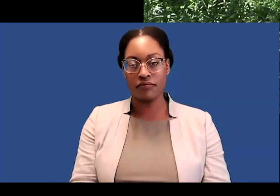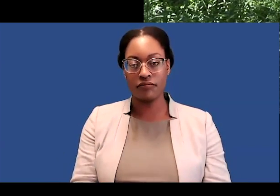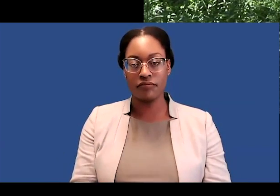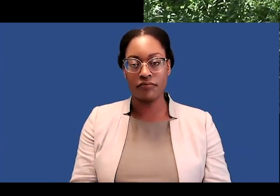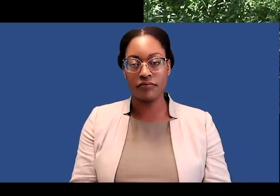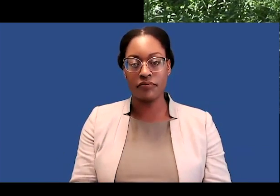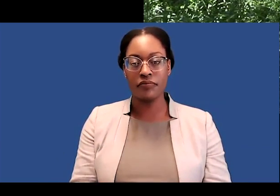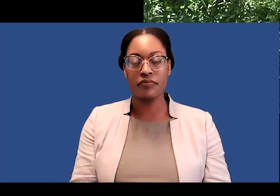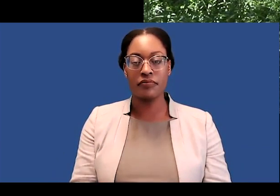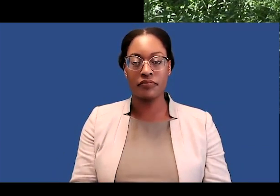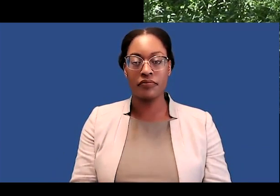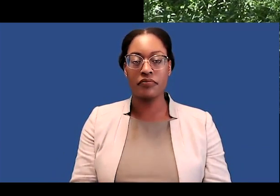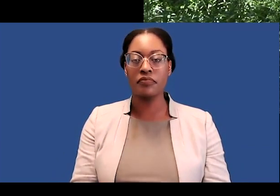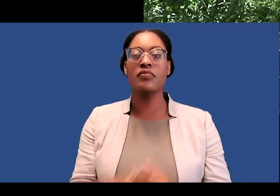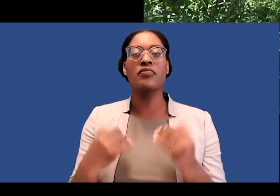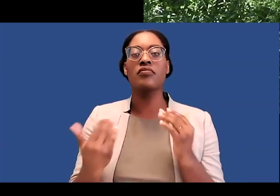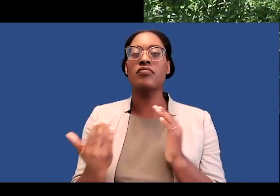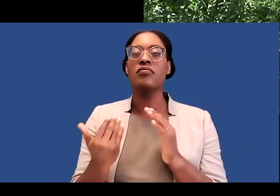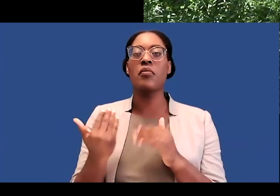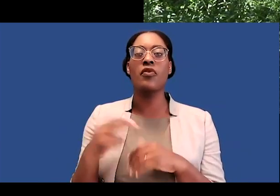Return to your normal breathing.